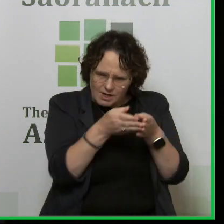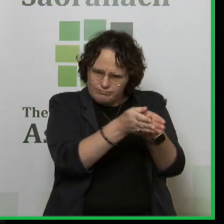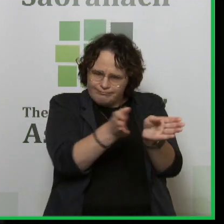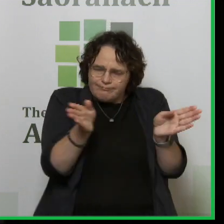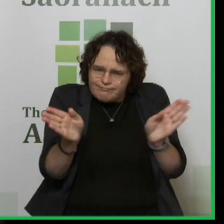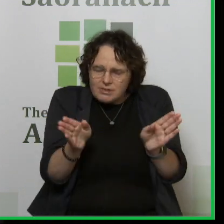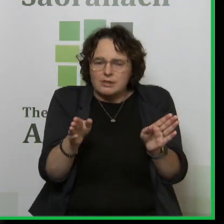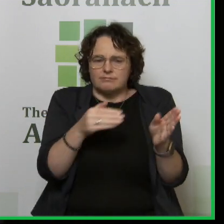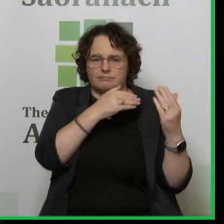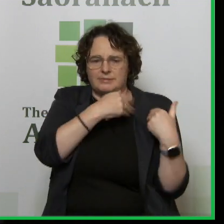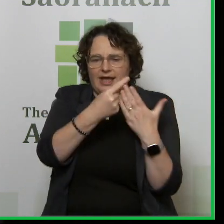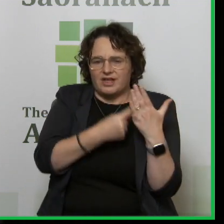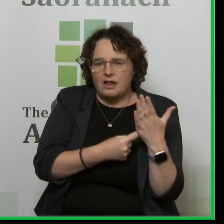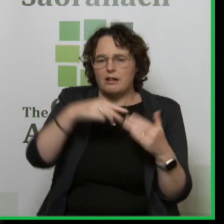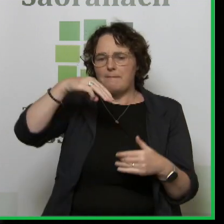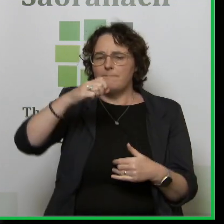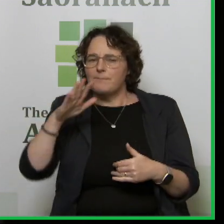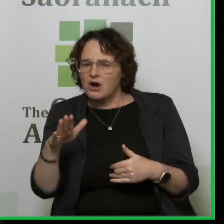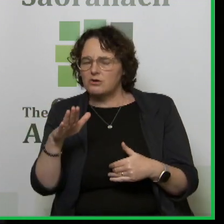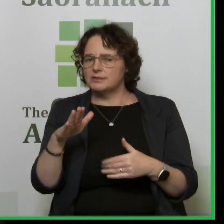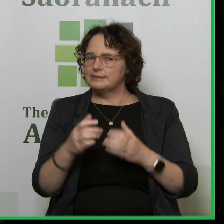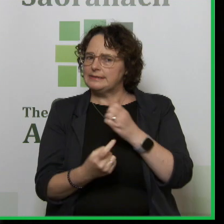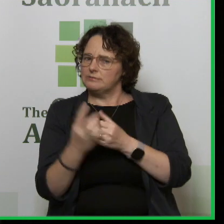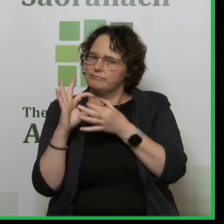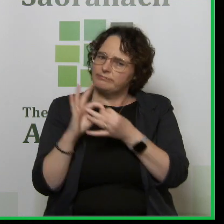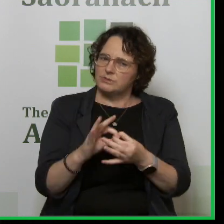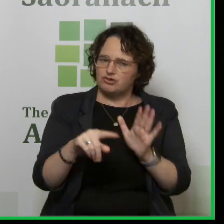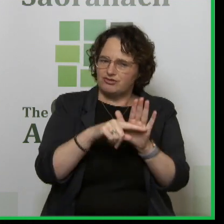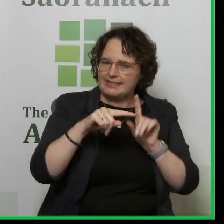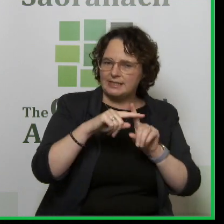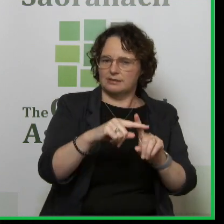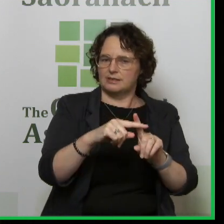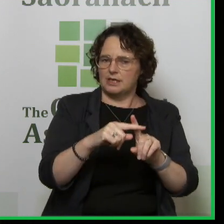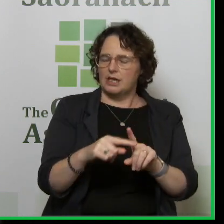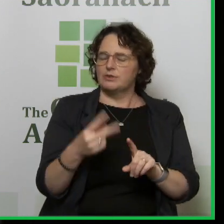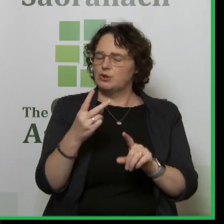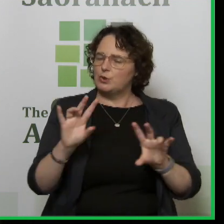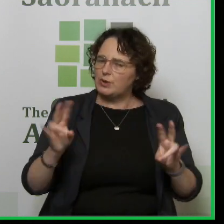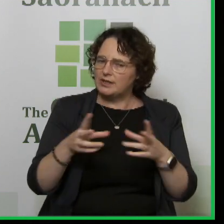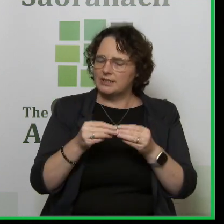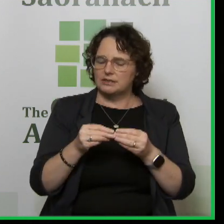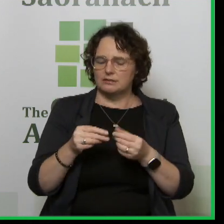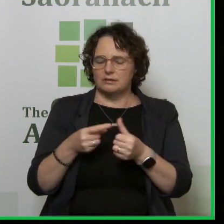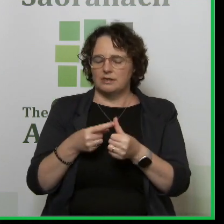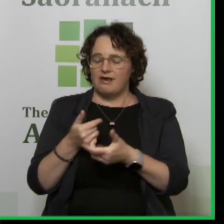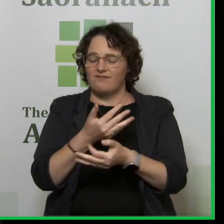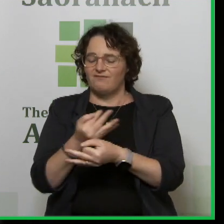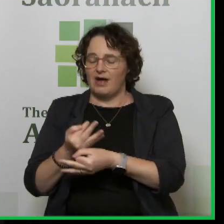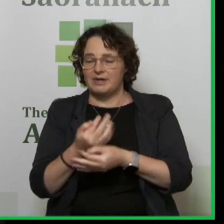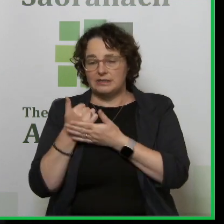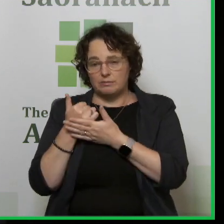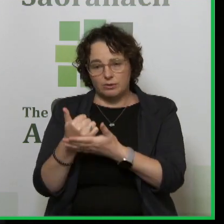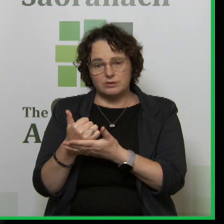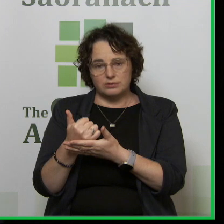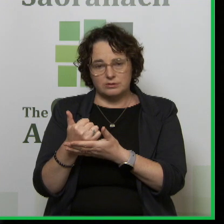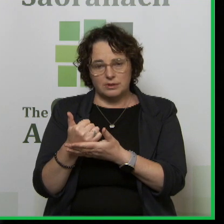case around resilience. But it's underpinned by two very quick things. One is family support. And because